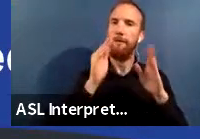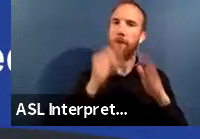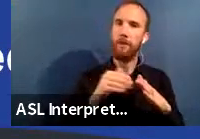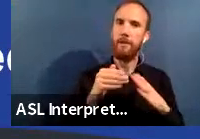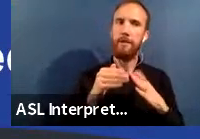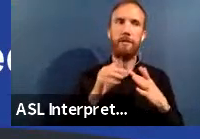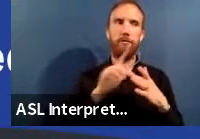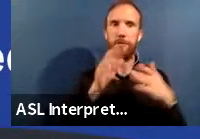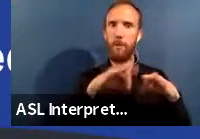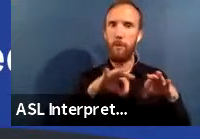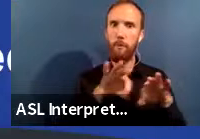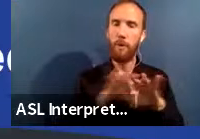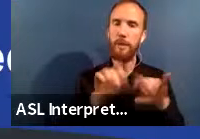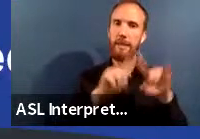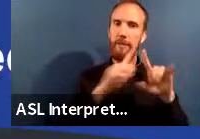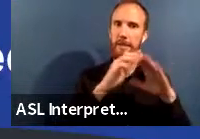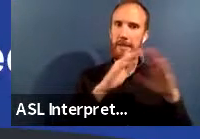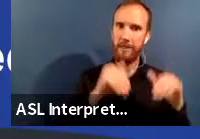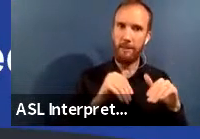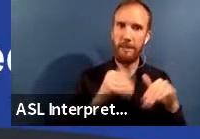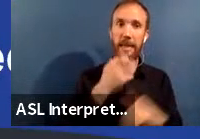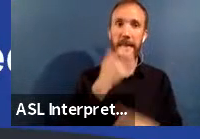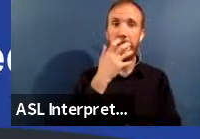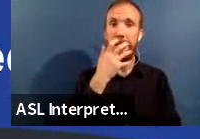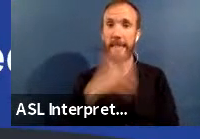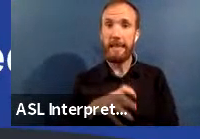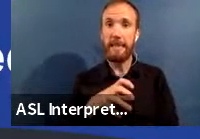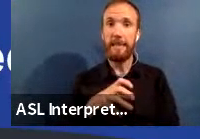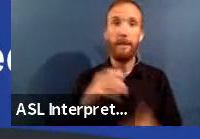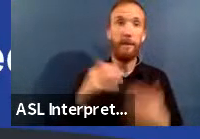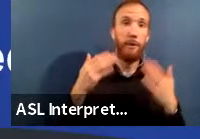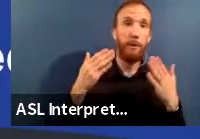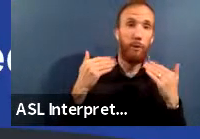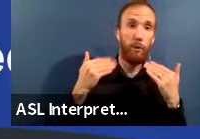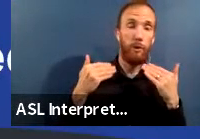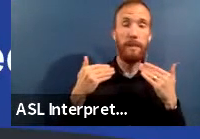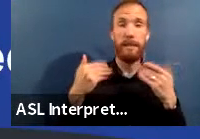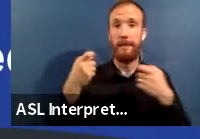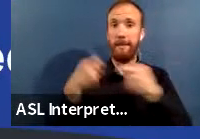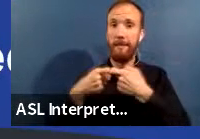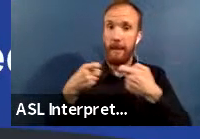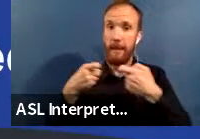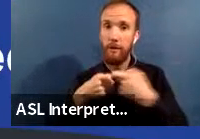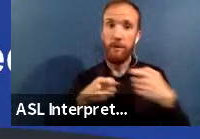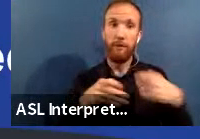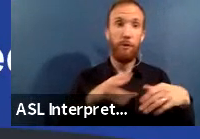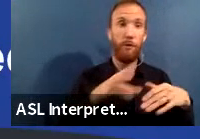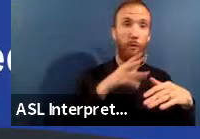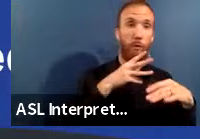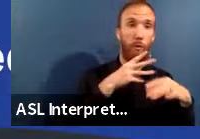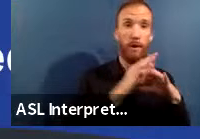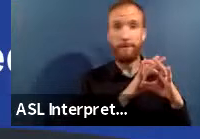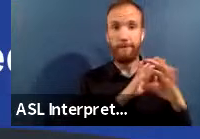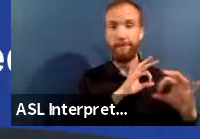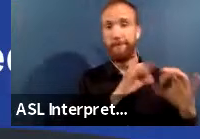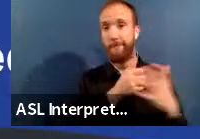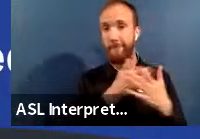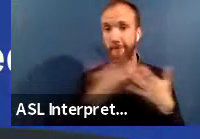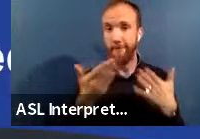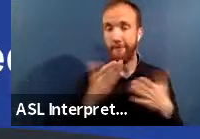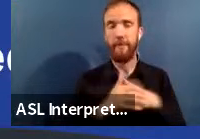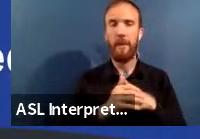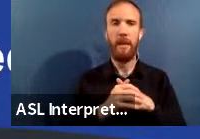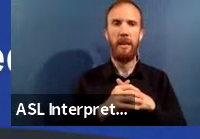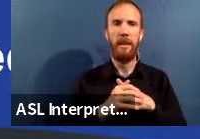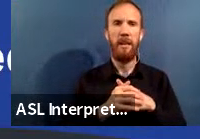essentially heating and cooling of the buildings and associated electrical and plumbing infrastructure. With an average building age of